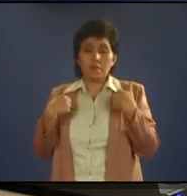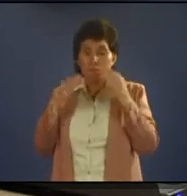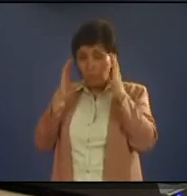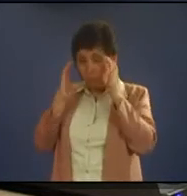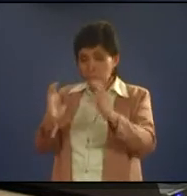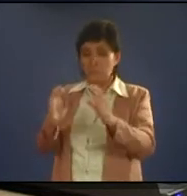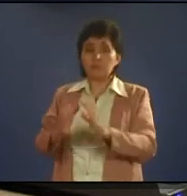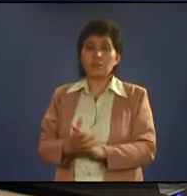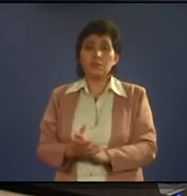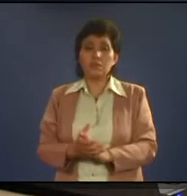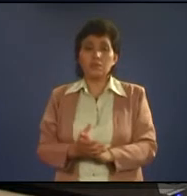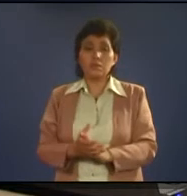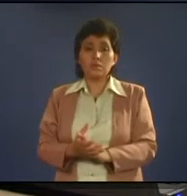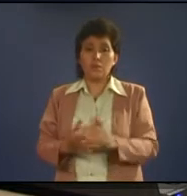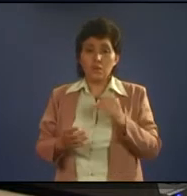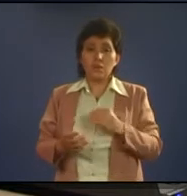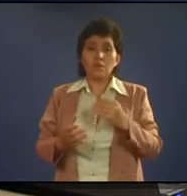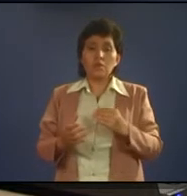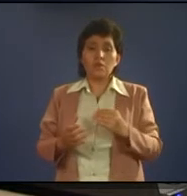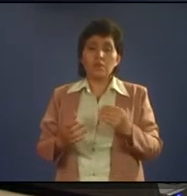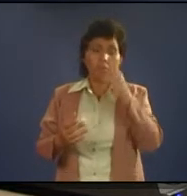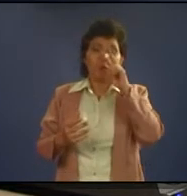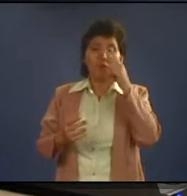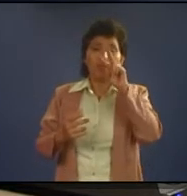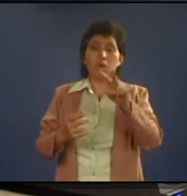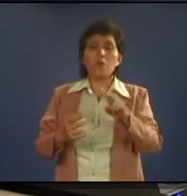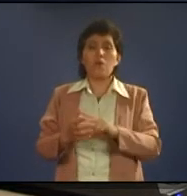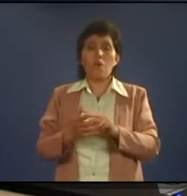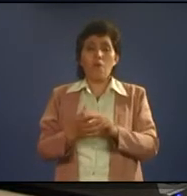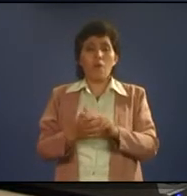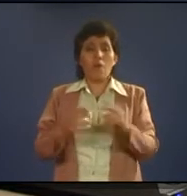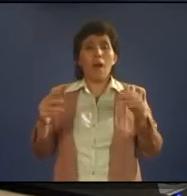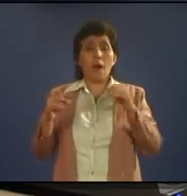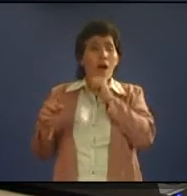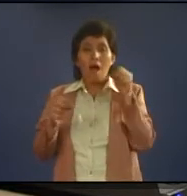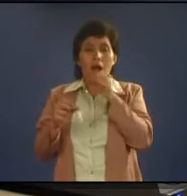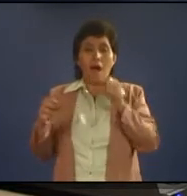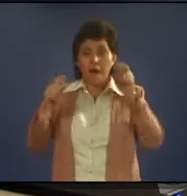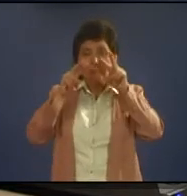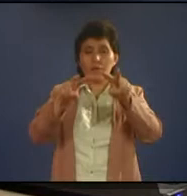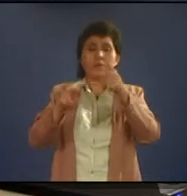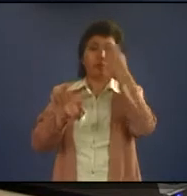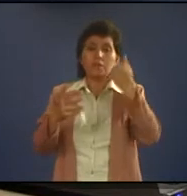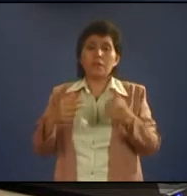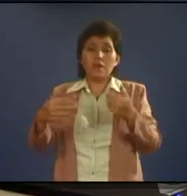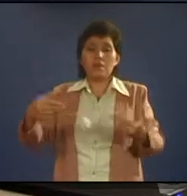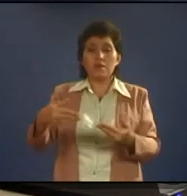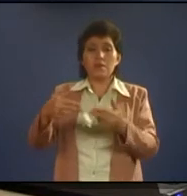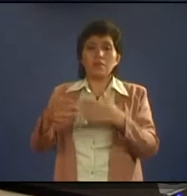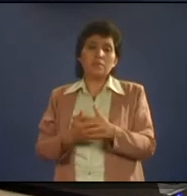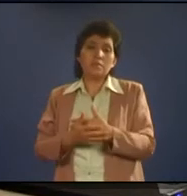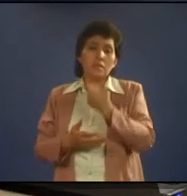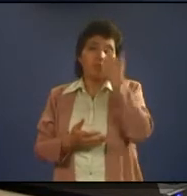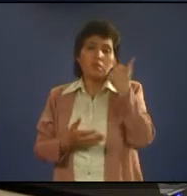you're attending concert because you want to have that relationship building, okay? You watch a football, you might